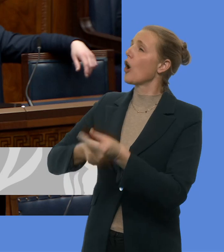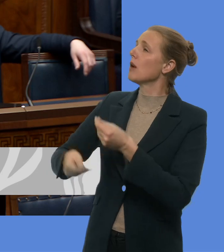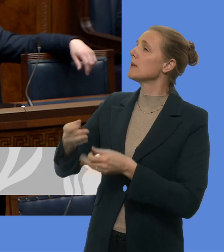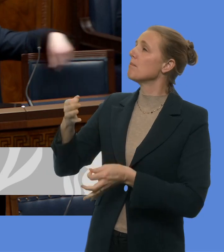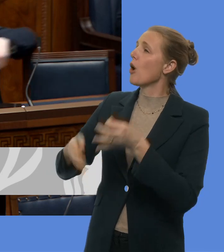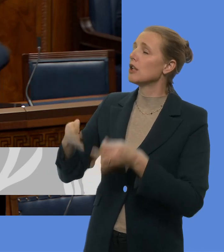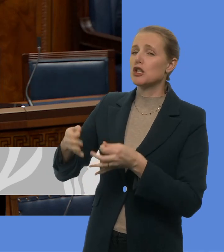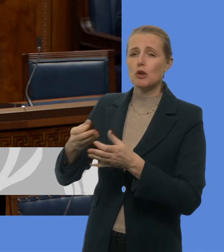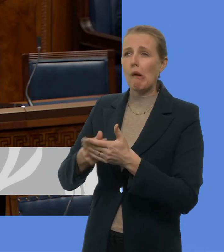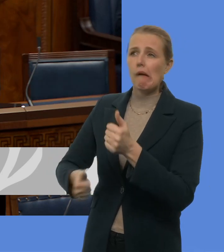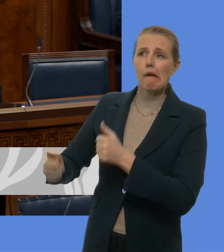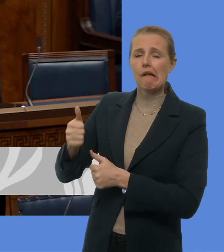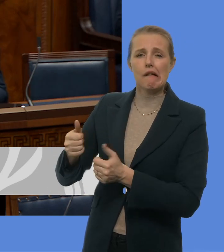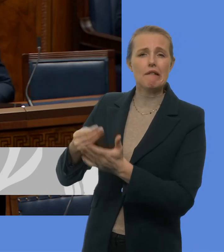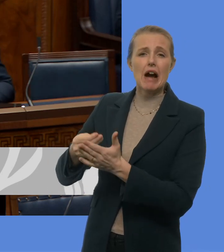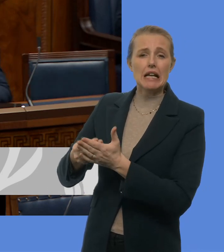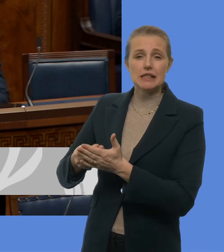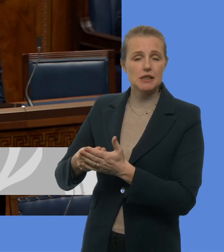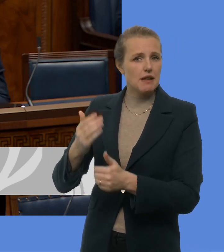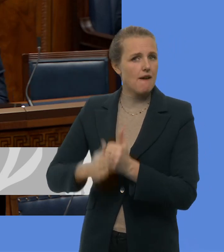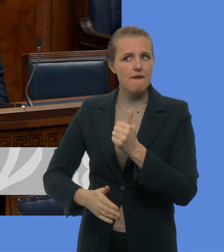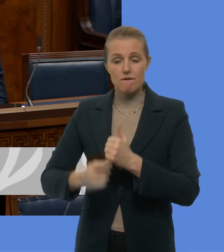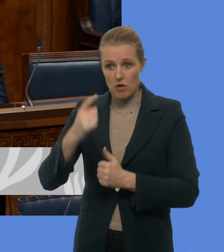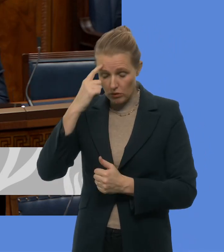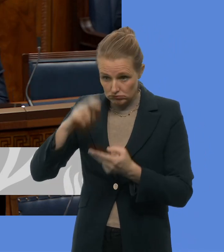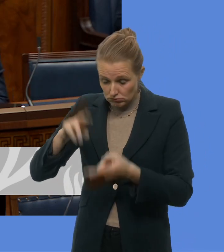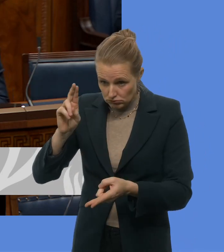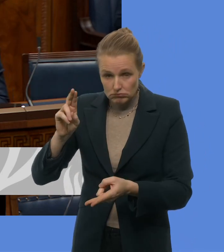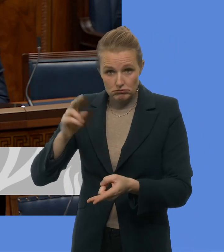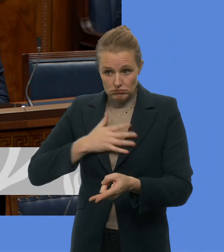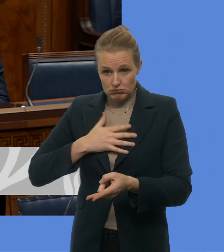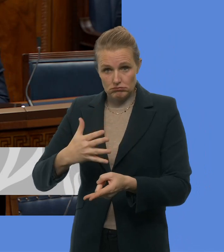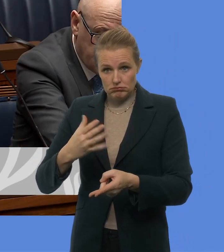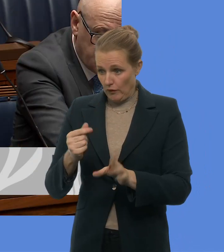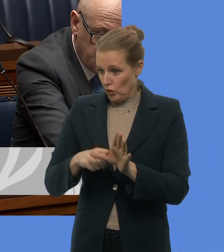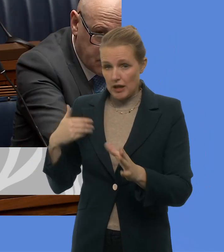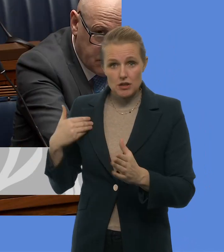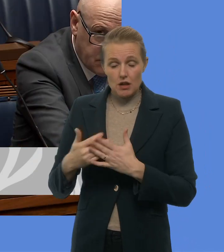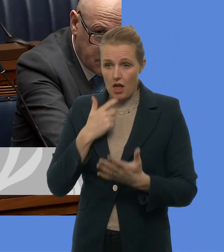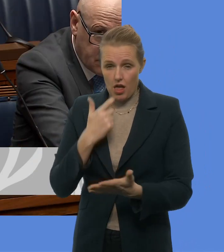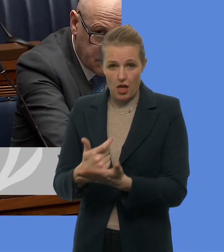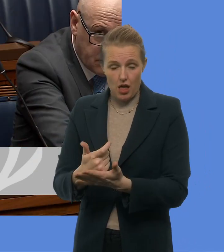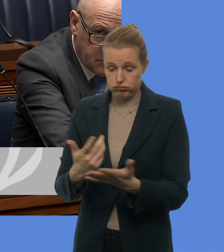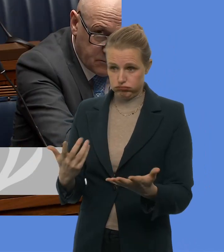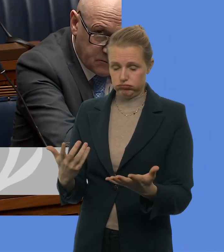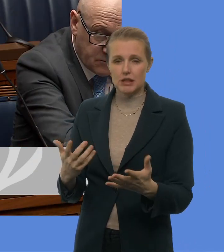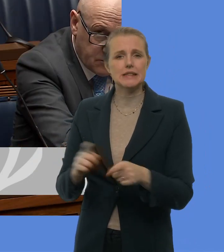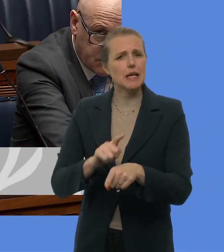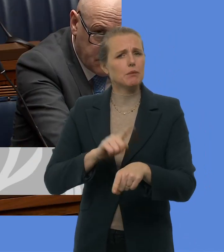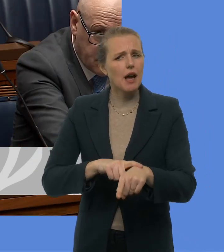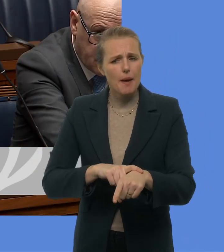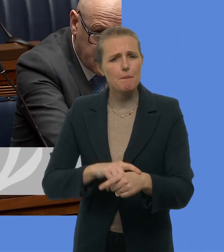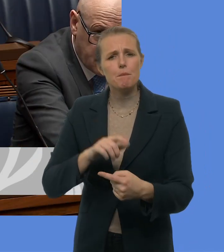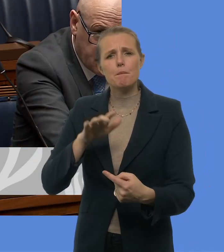any Chancellor of the Exchequer could have predicted over the last number of years. That said, I think we have to